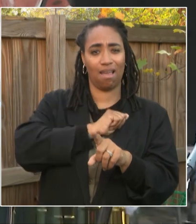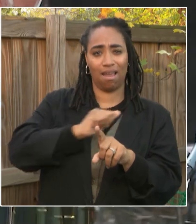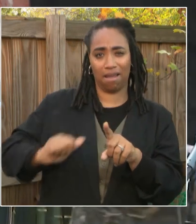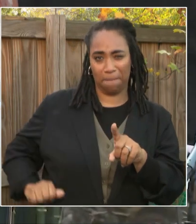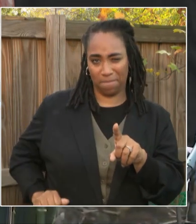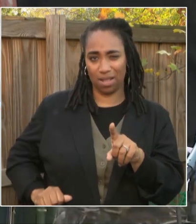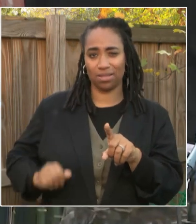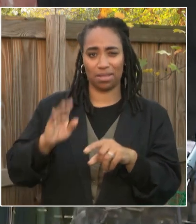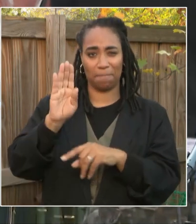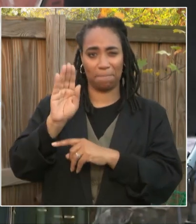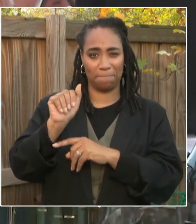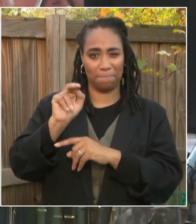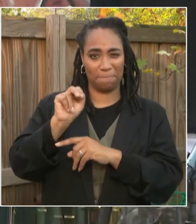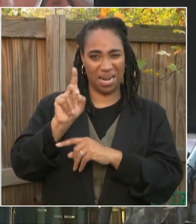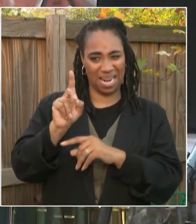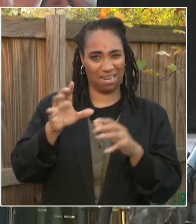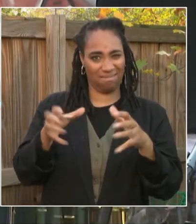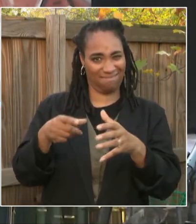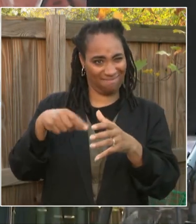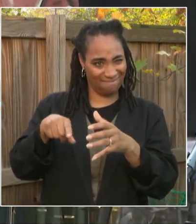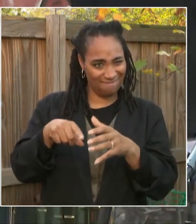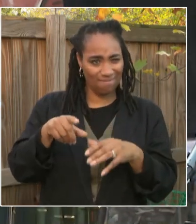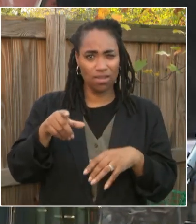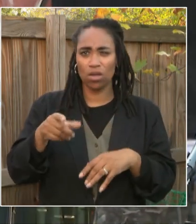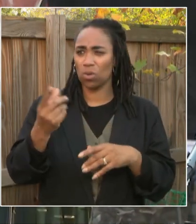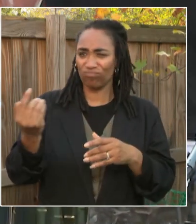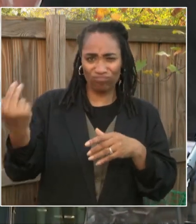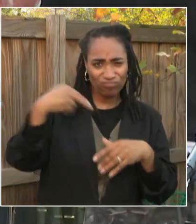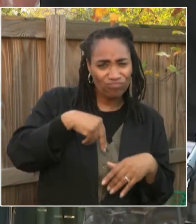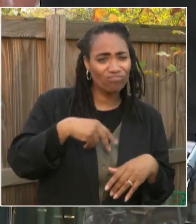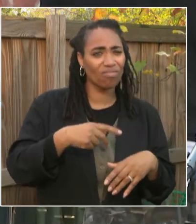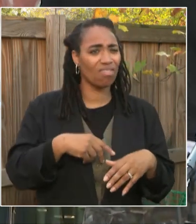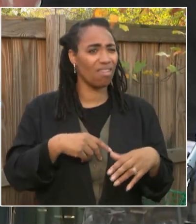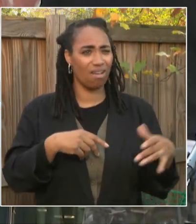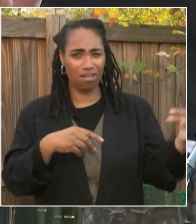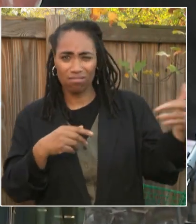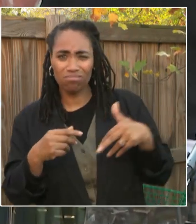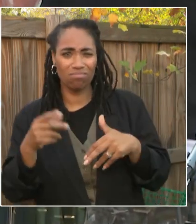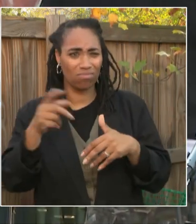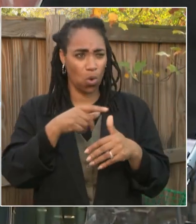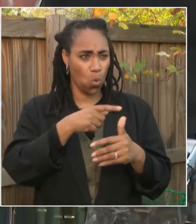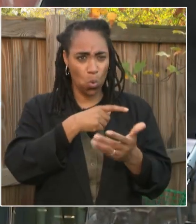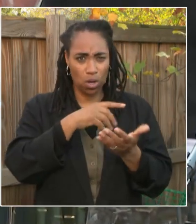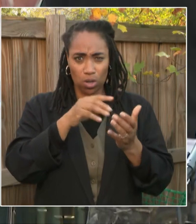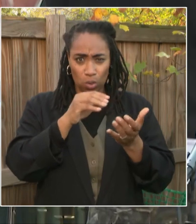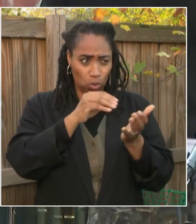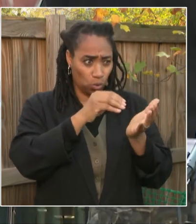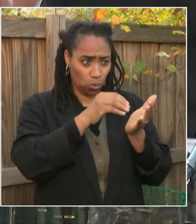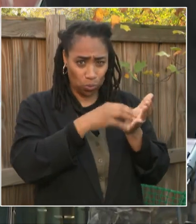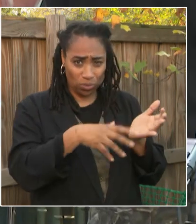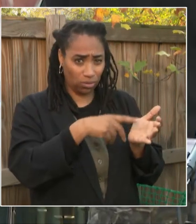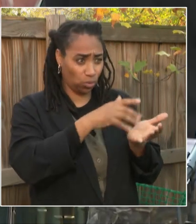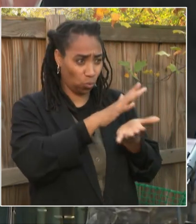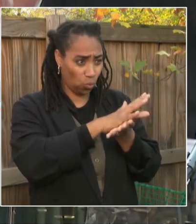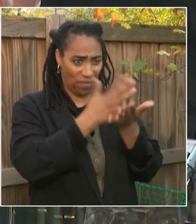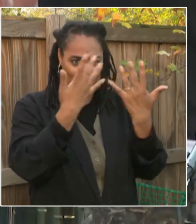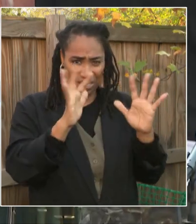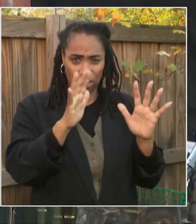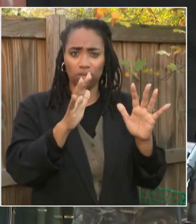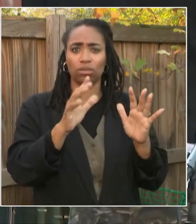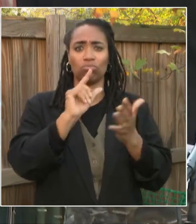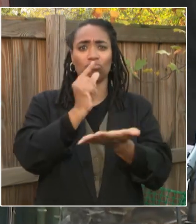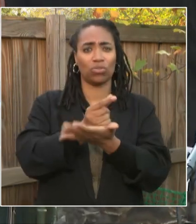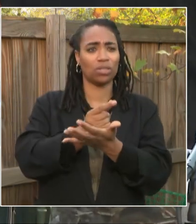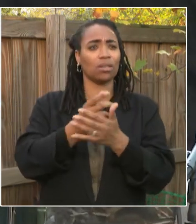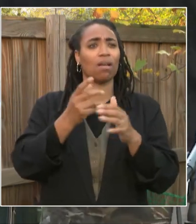were training all these musicians in schools, they started to form their own neighborhood bands. Okay? And that's really how the whole musical